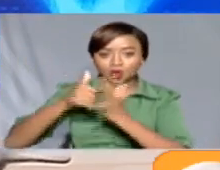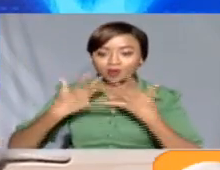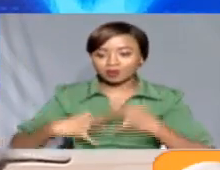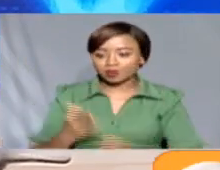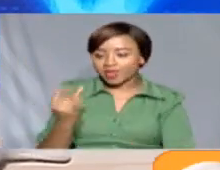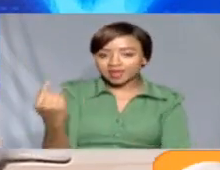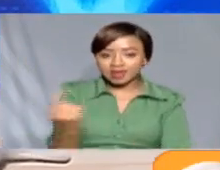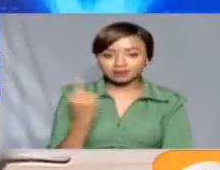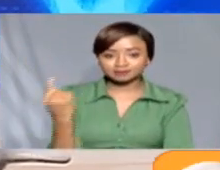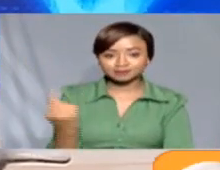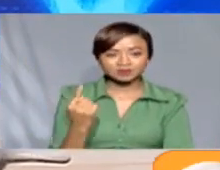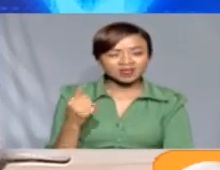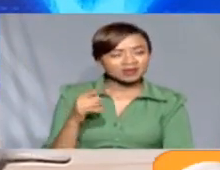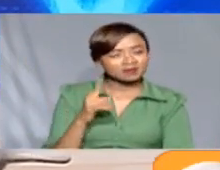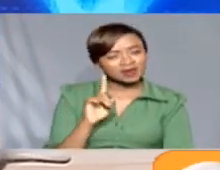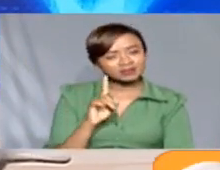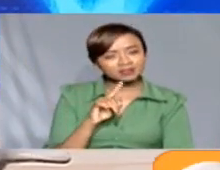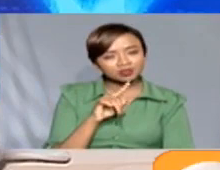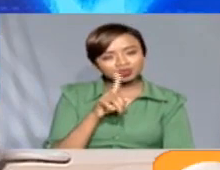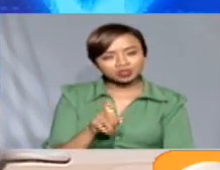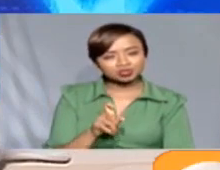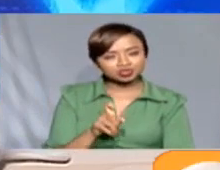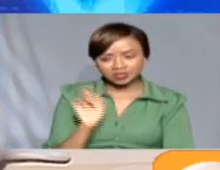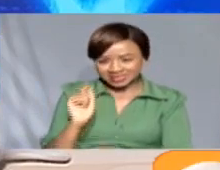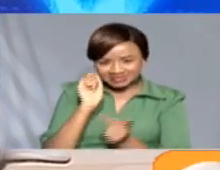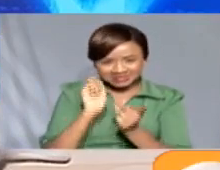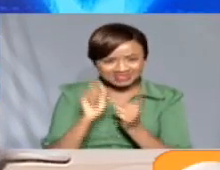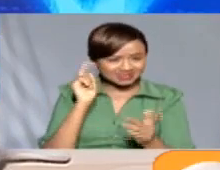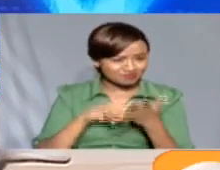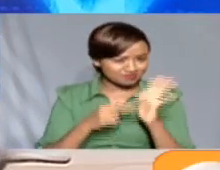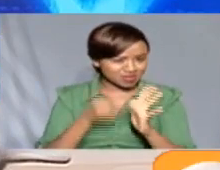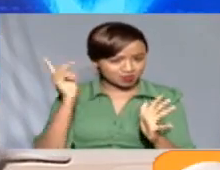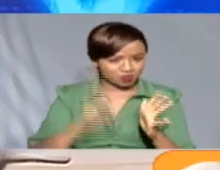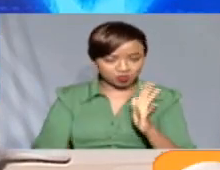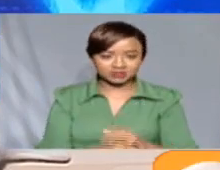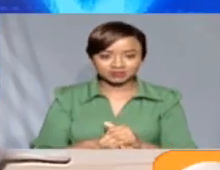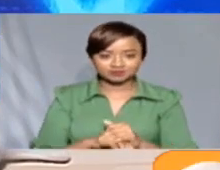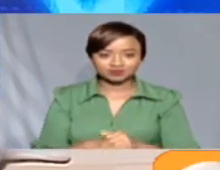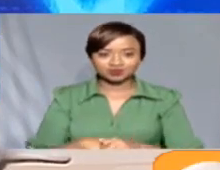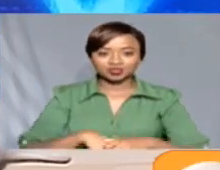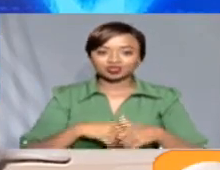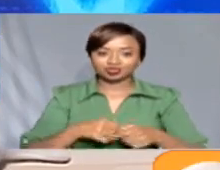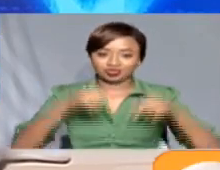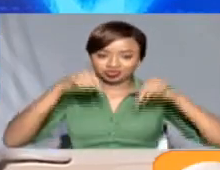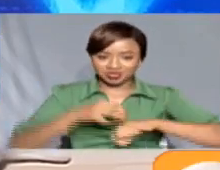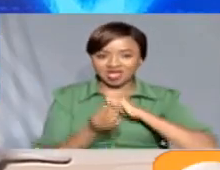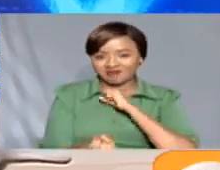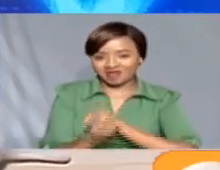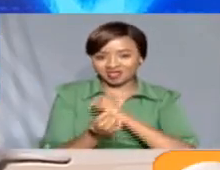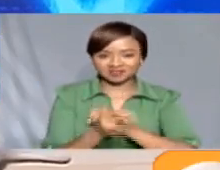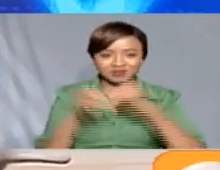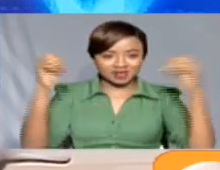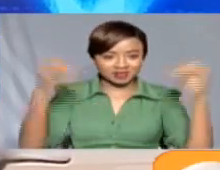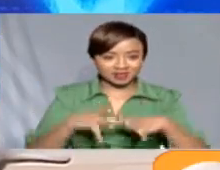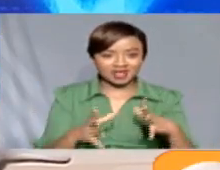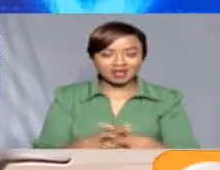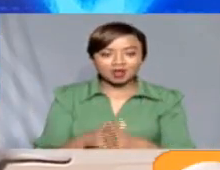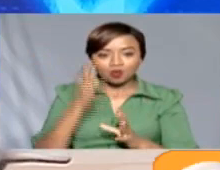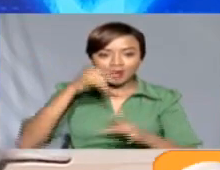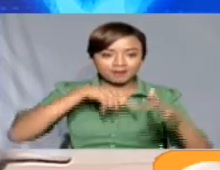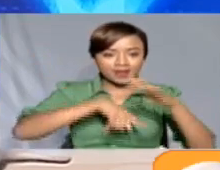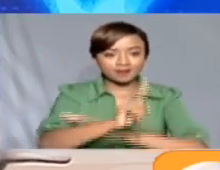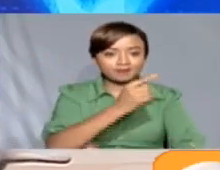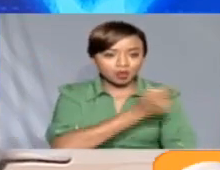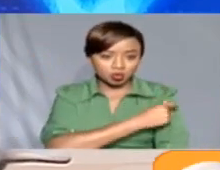quarantined. But so just what does that test involve? That is the basis of my explainer tonight as I visited a